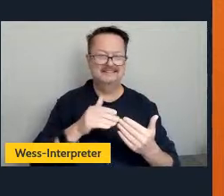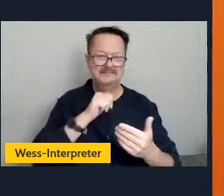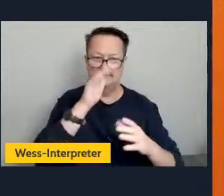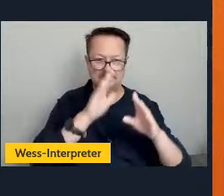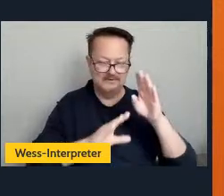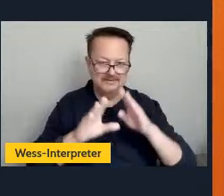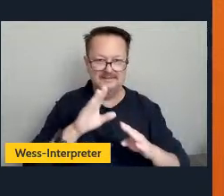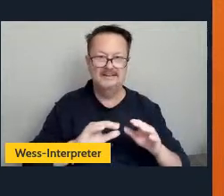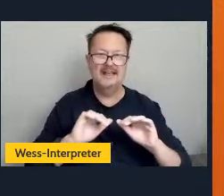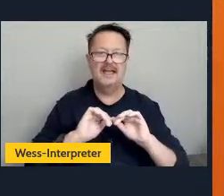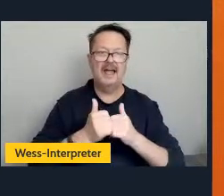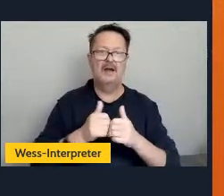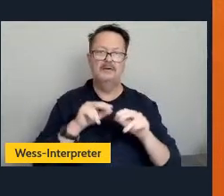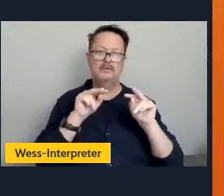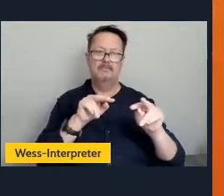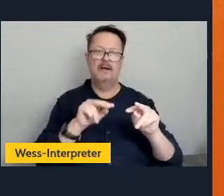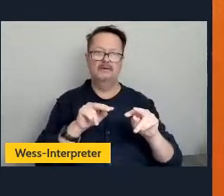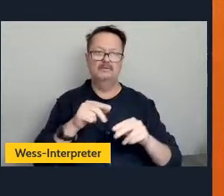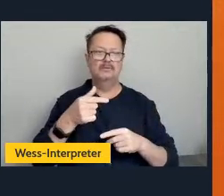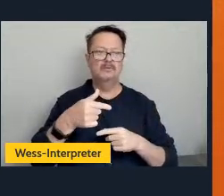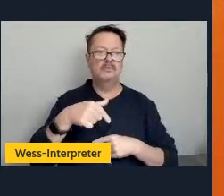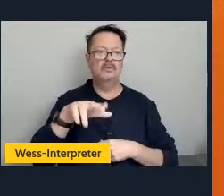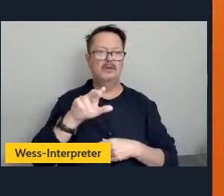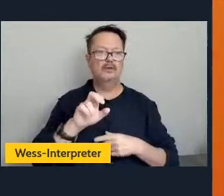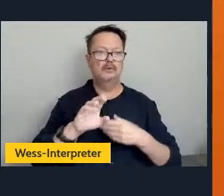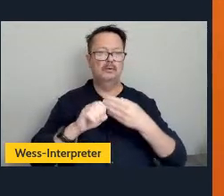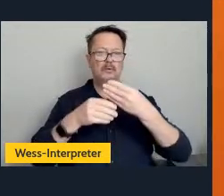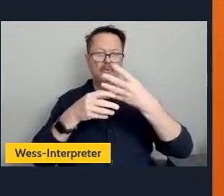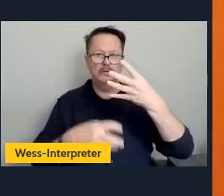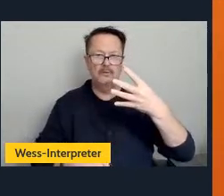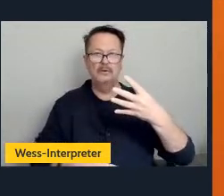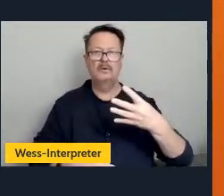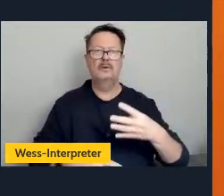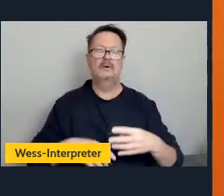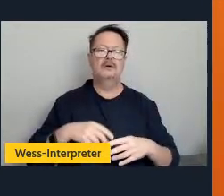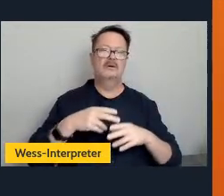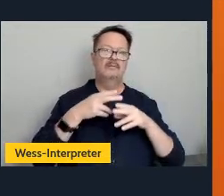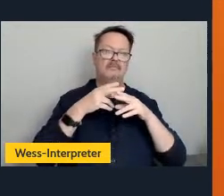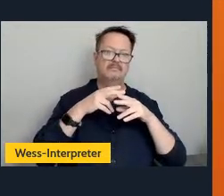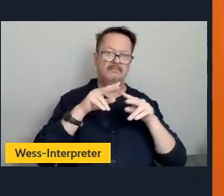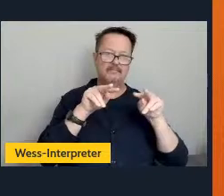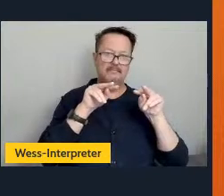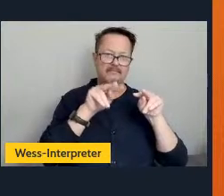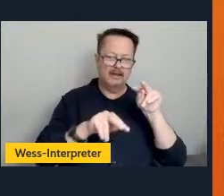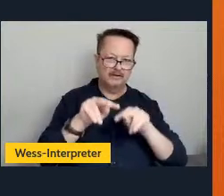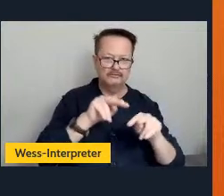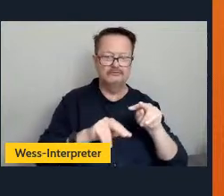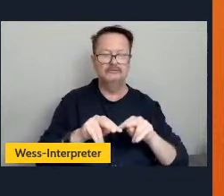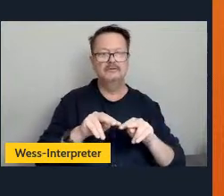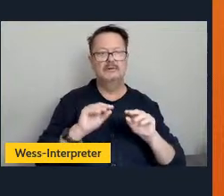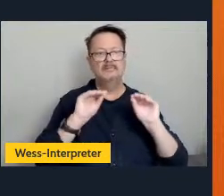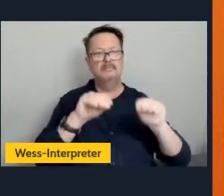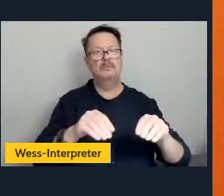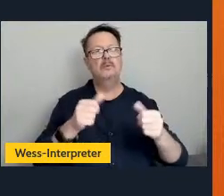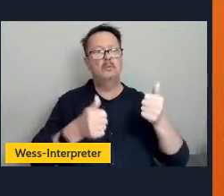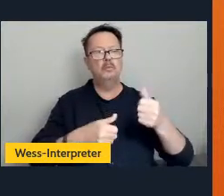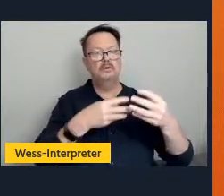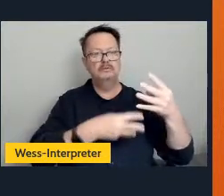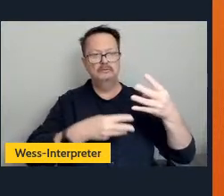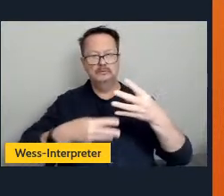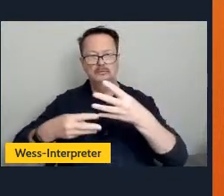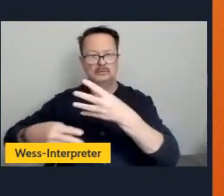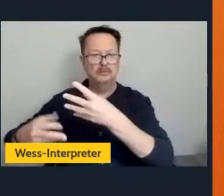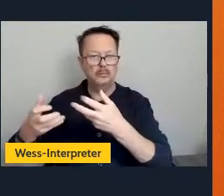monitor the queue size. So just call monitor SQS queue, you give it the queue you want to monitor, and